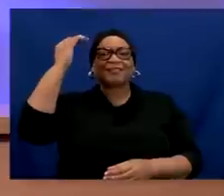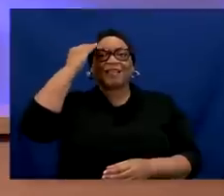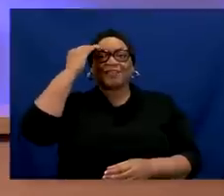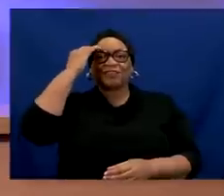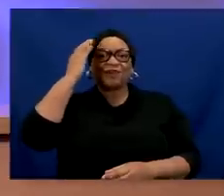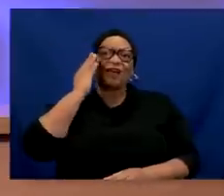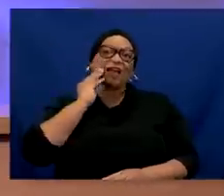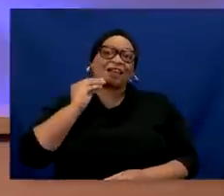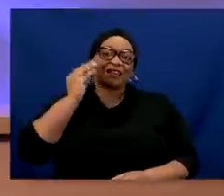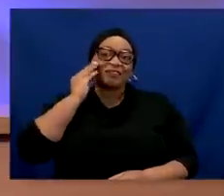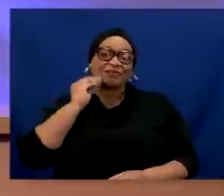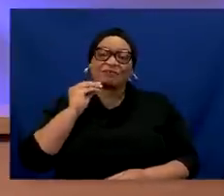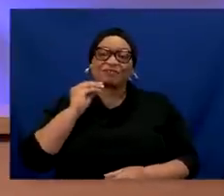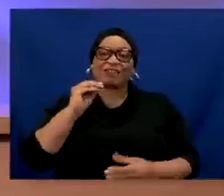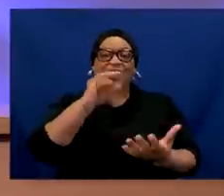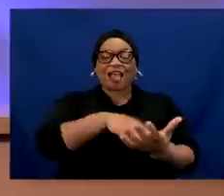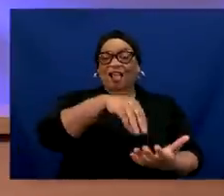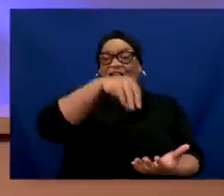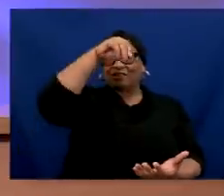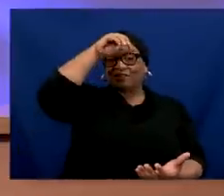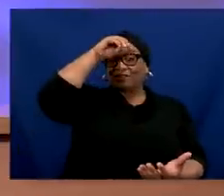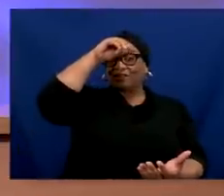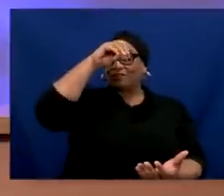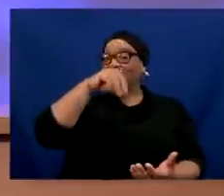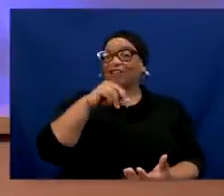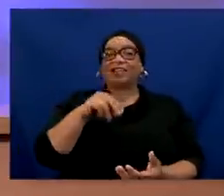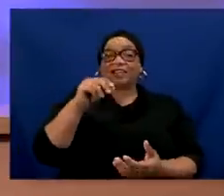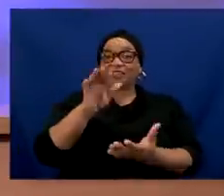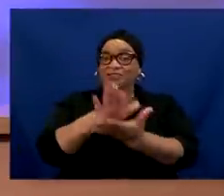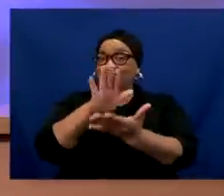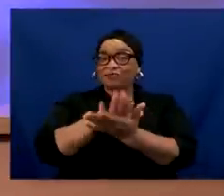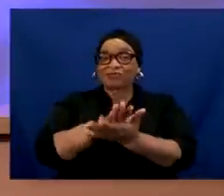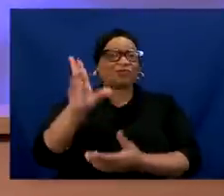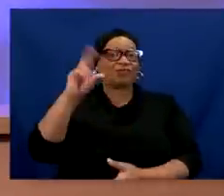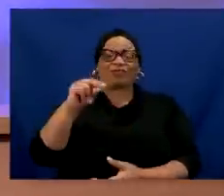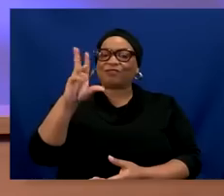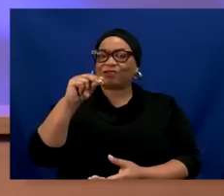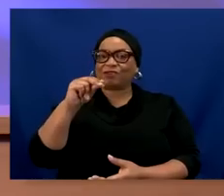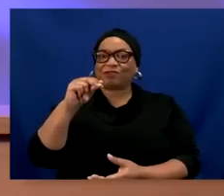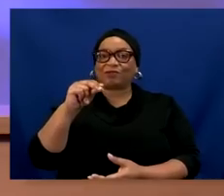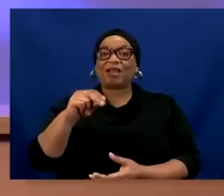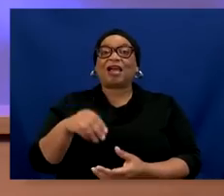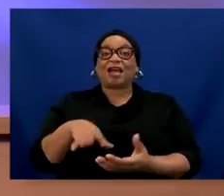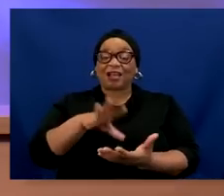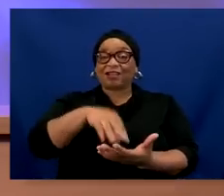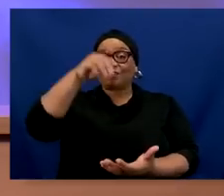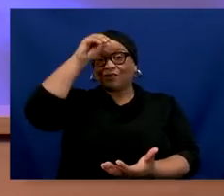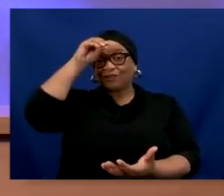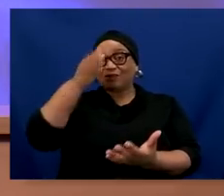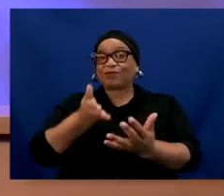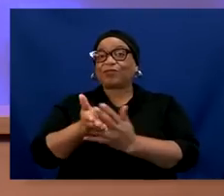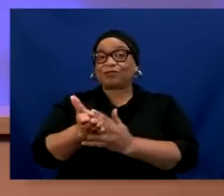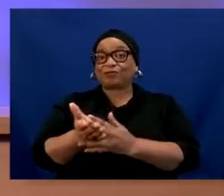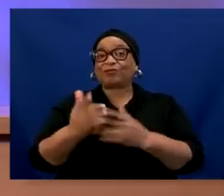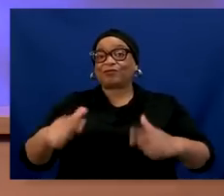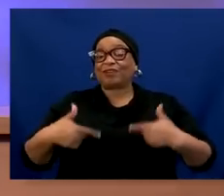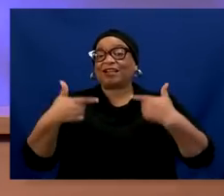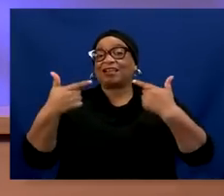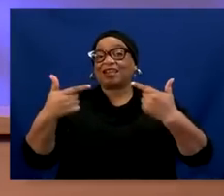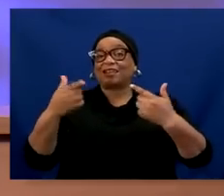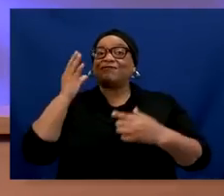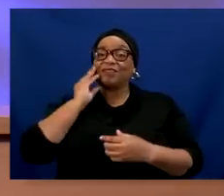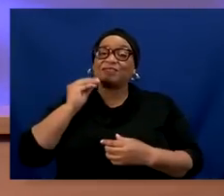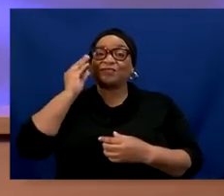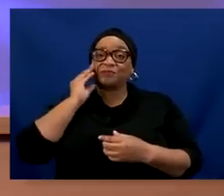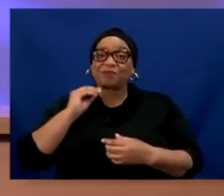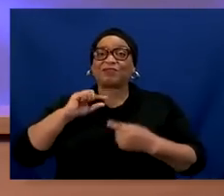I didn't learn this in seminary. I learned this through the struggles of life, that God is able to do